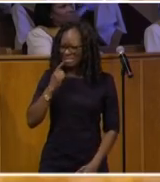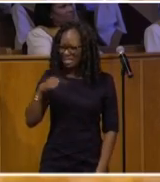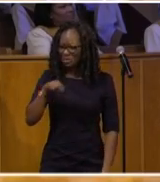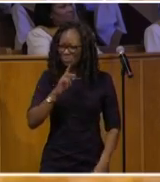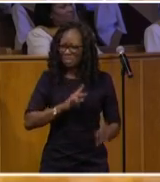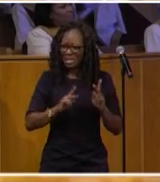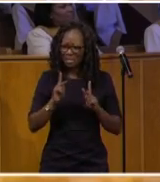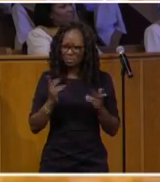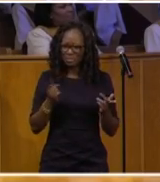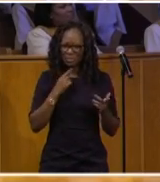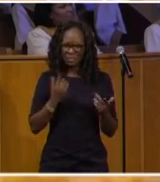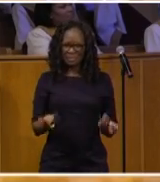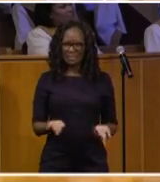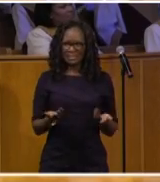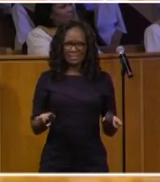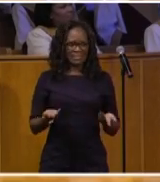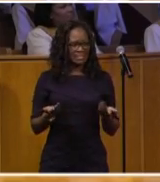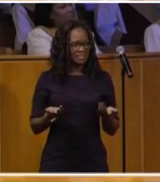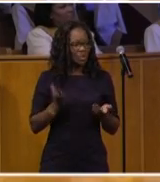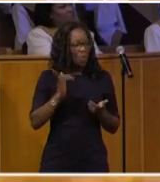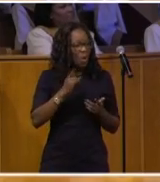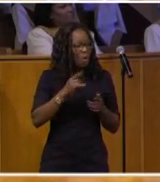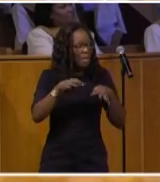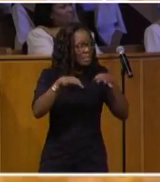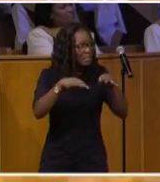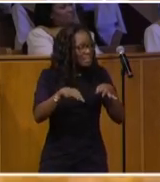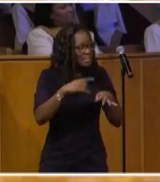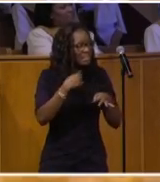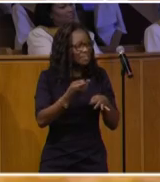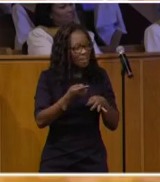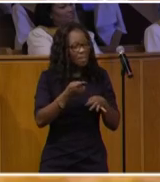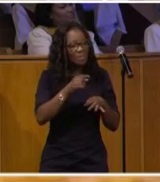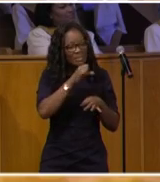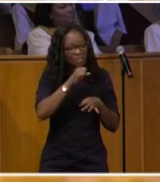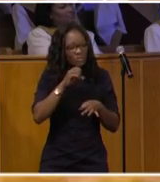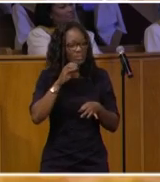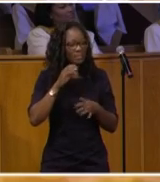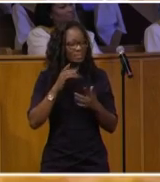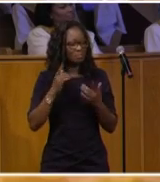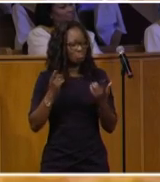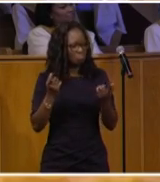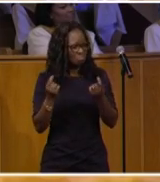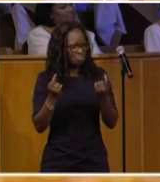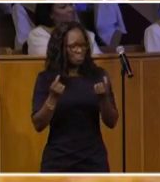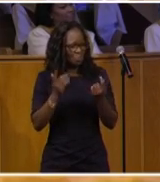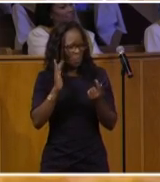people? What will I talk about senior citizens?